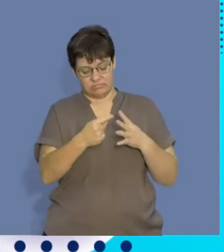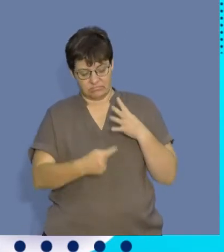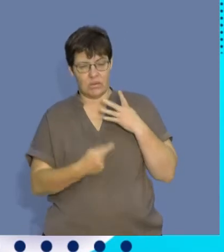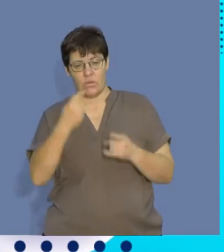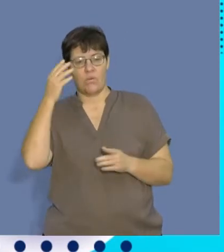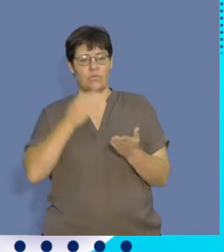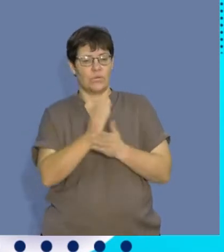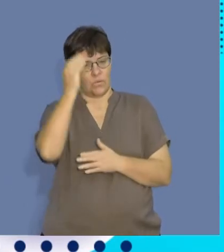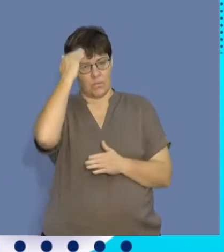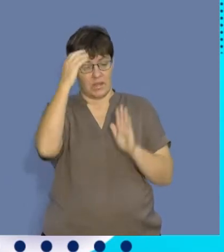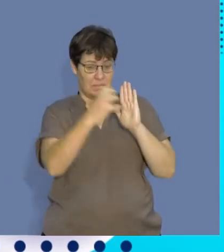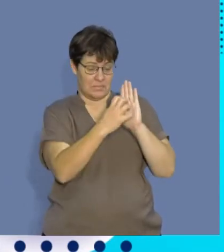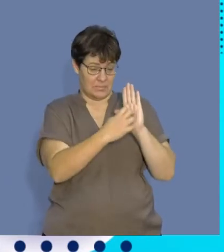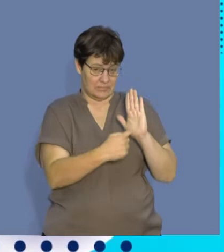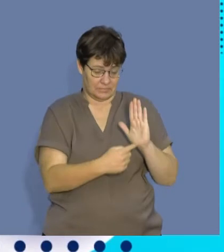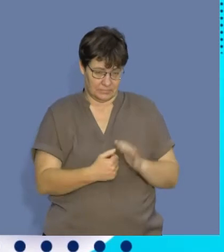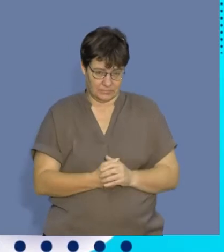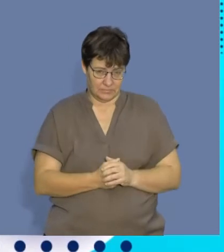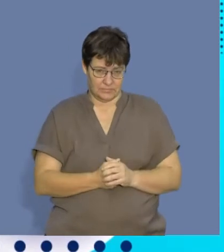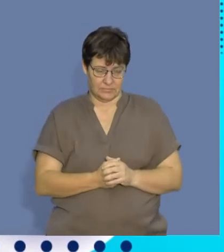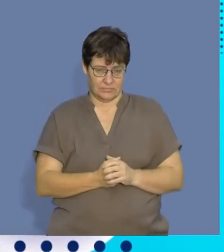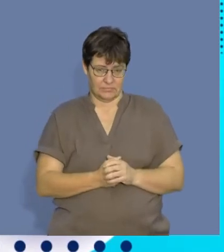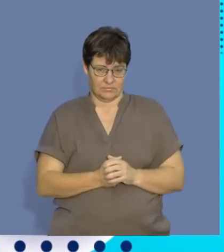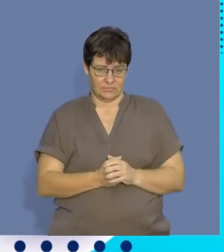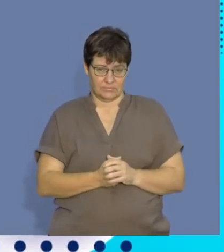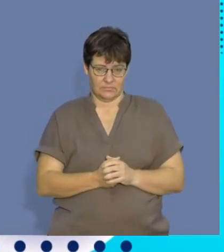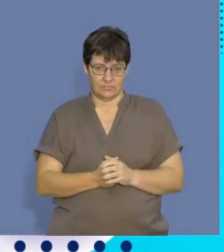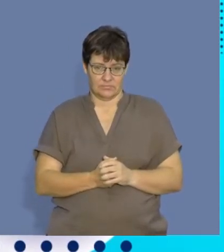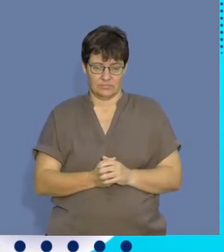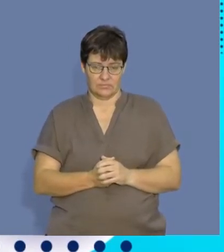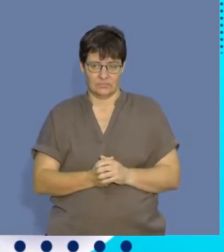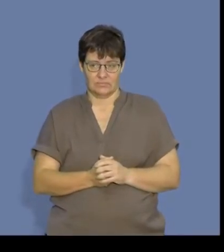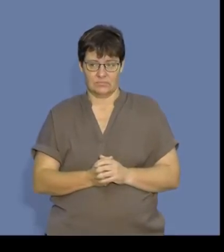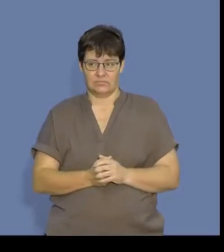going through in this particular series of lessons that we're going to have.